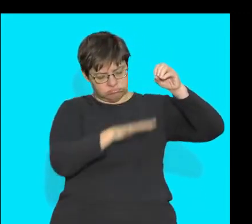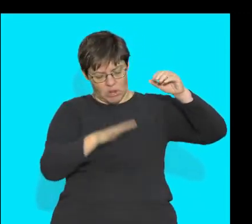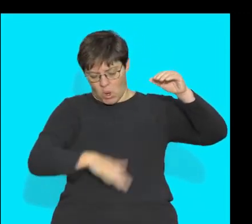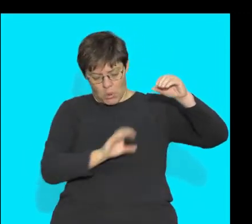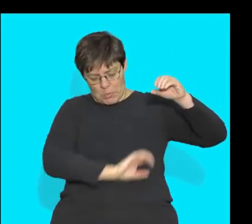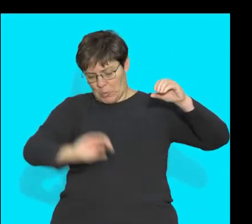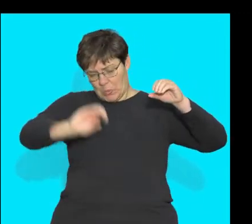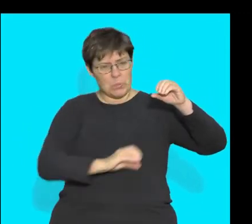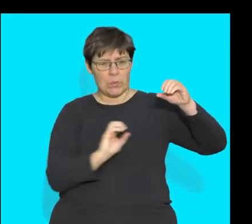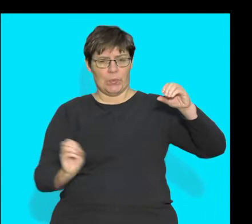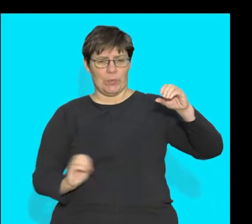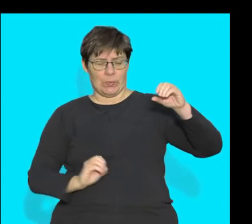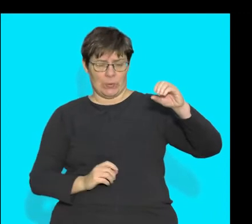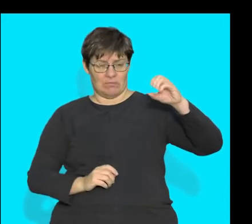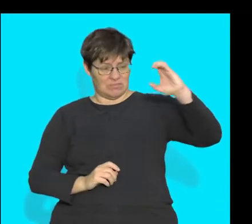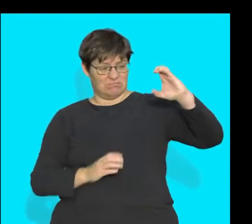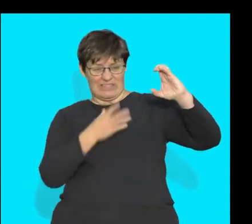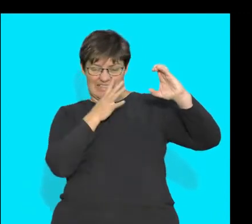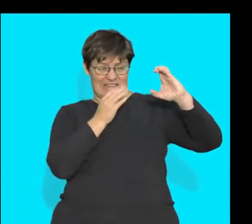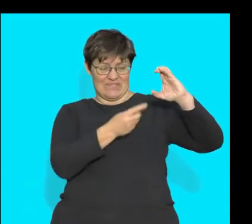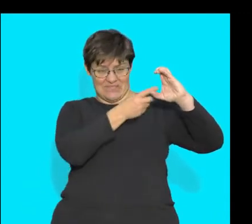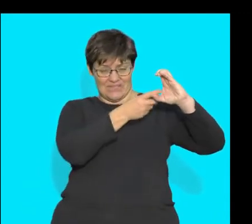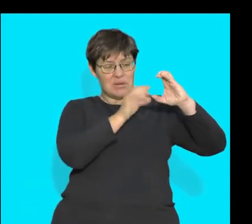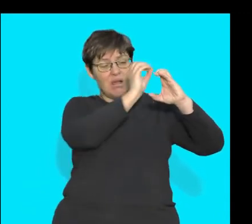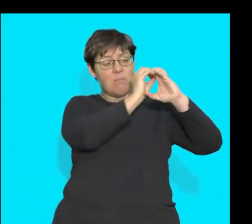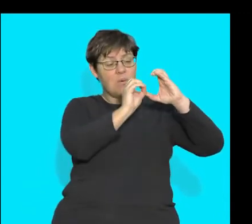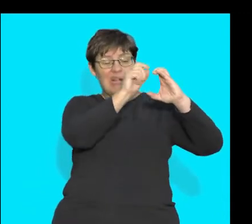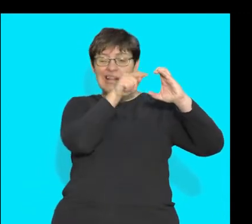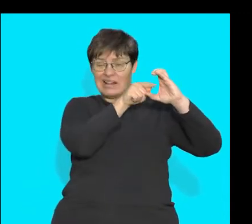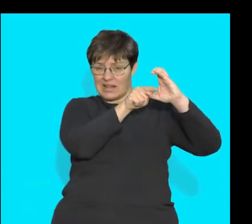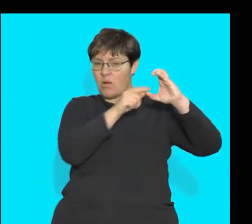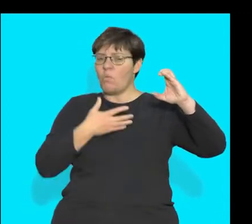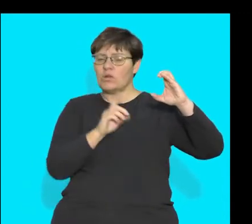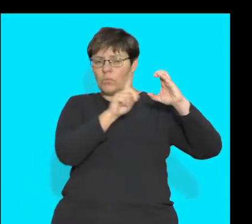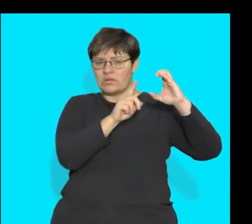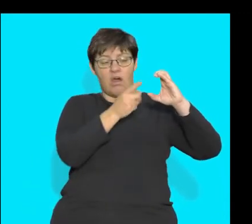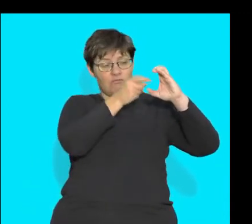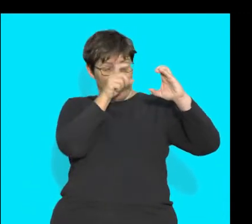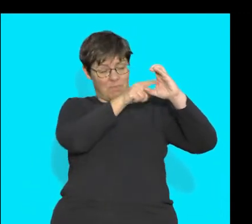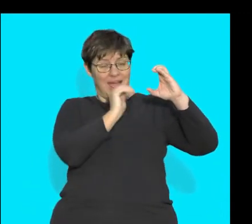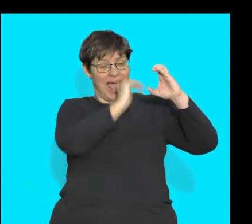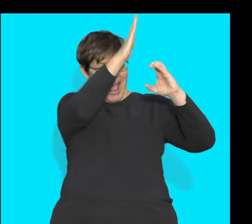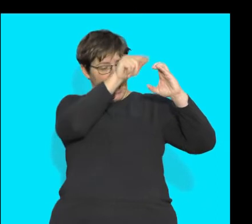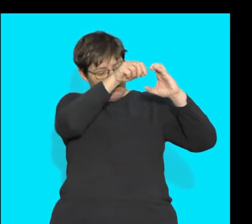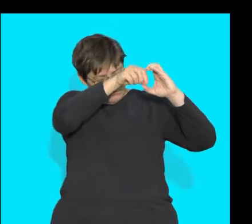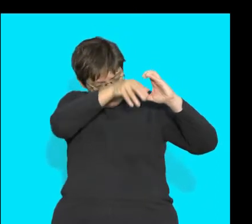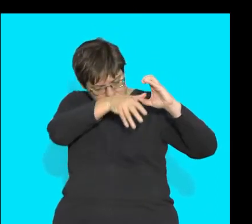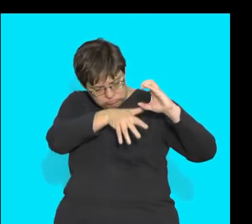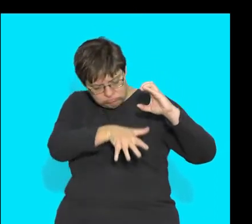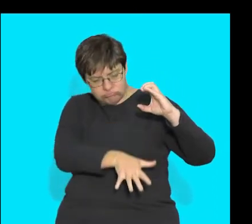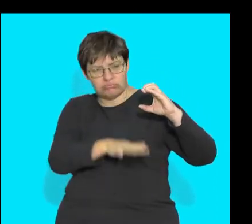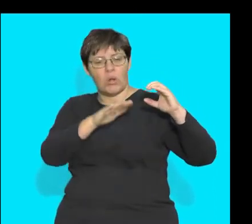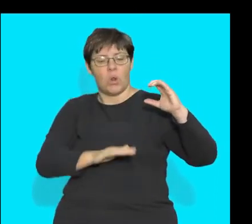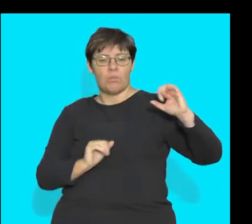low concentration. So what the molecules want to do is they're going to go from a high to a